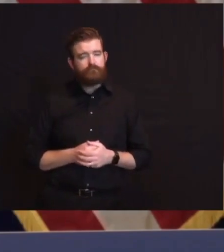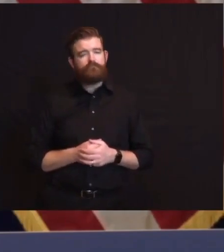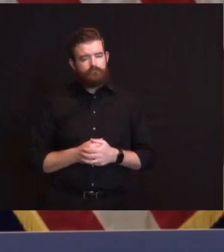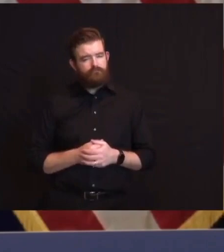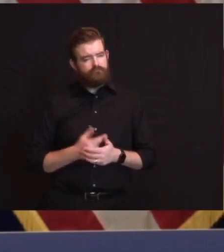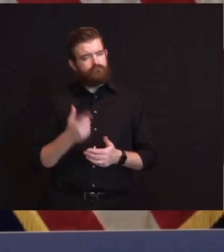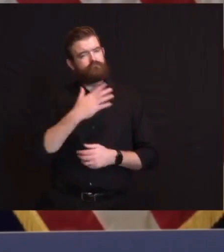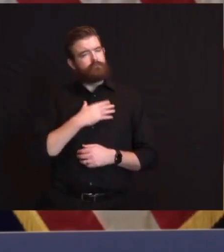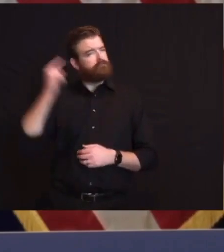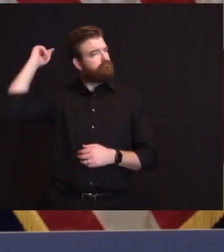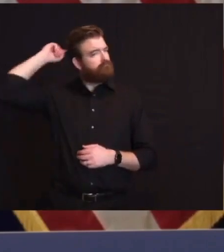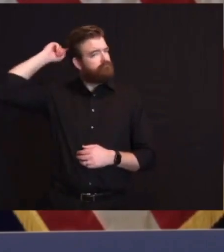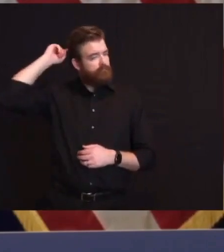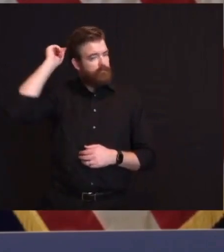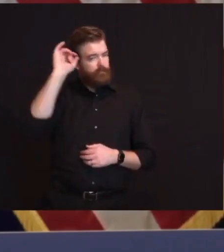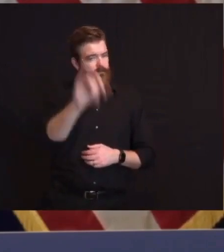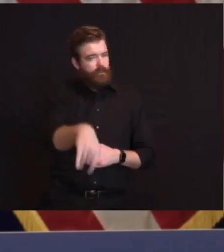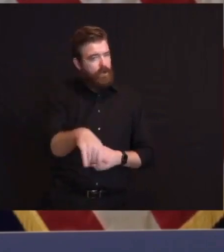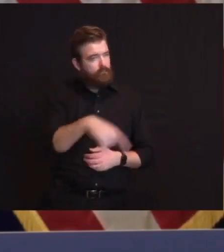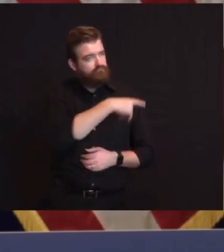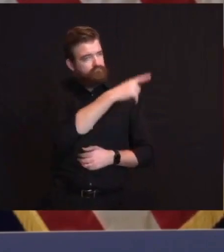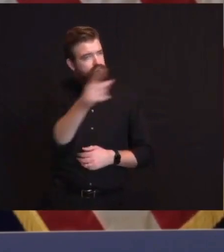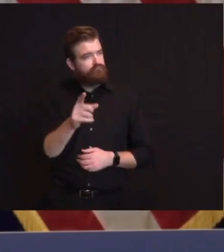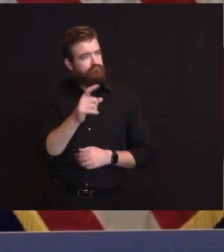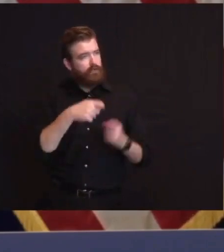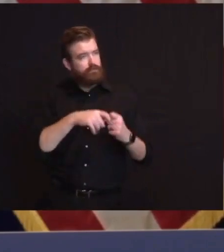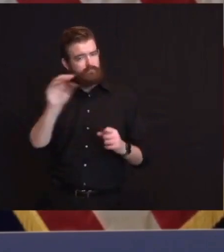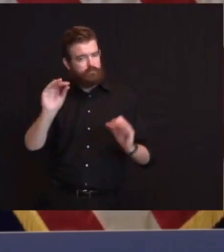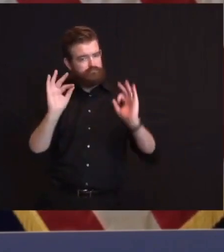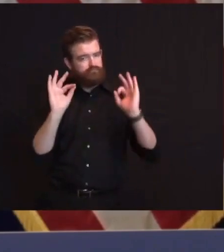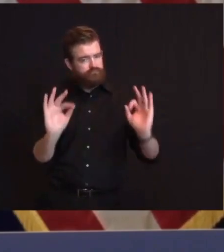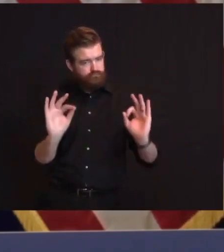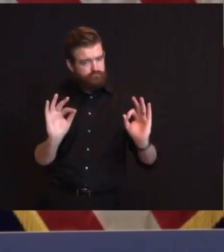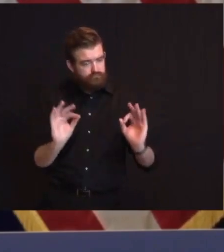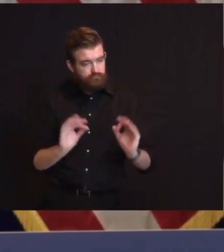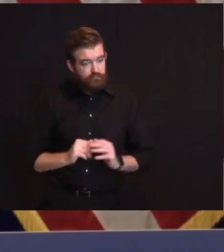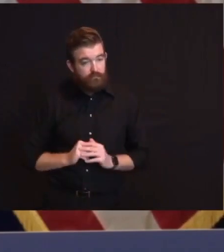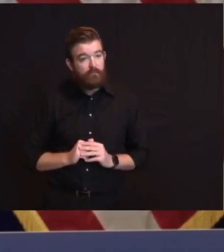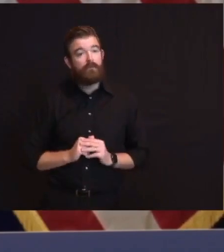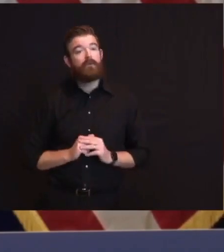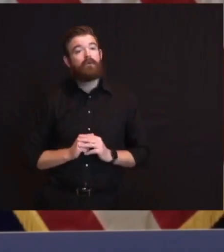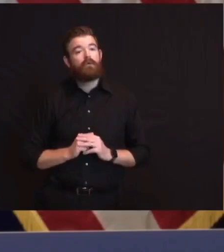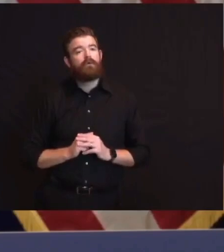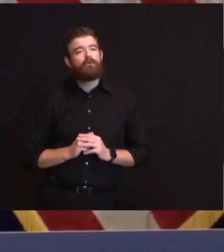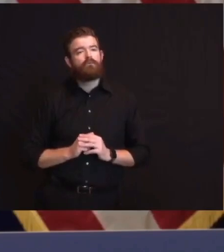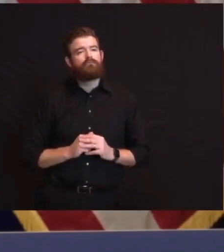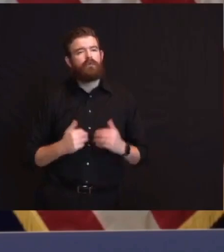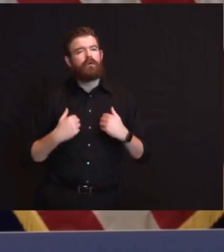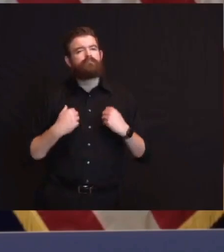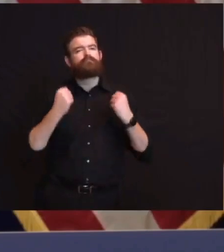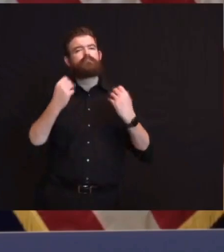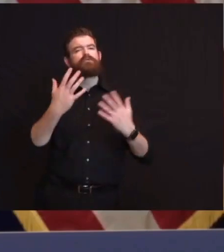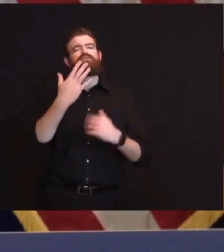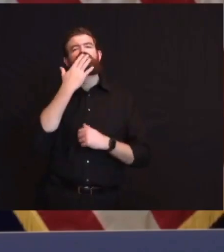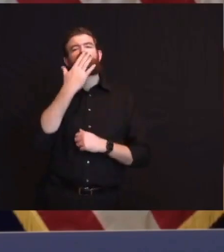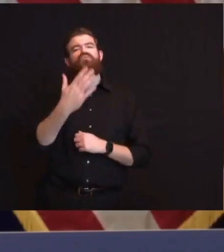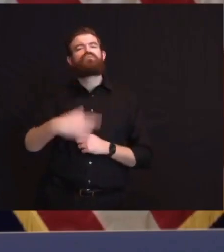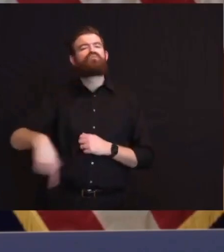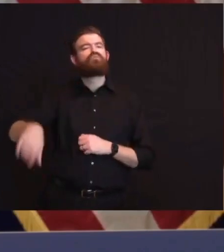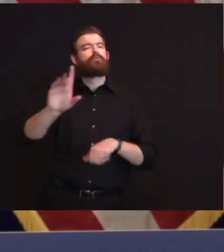as we go through this, that there are good corporate citizens. Some do push back, I have to be